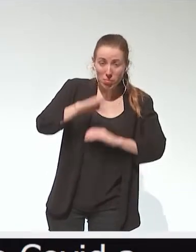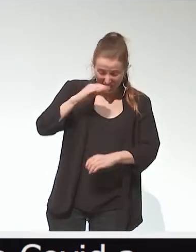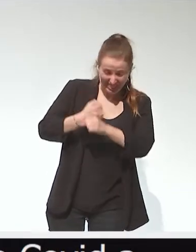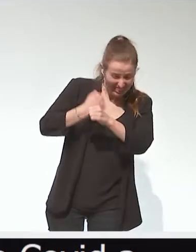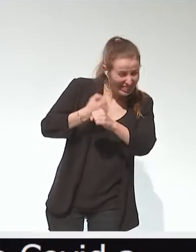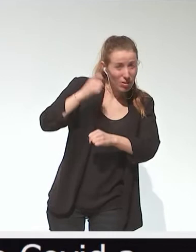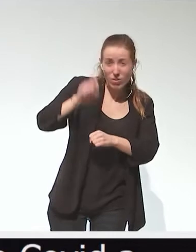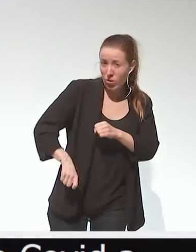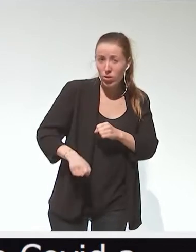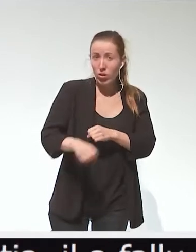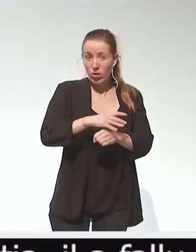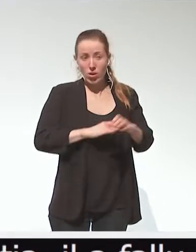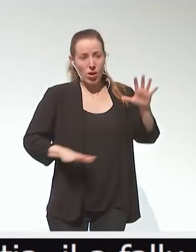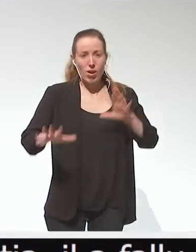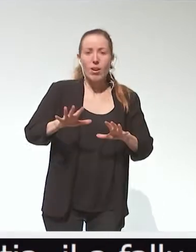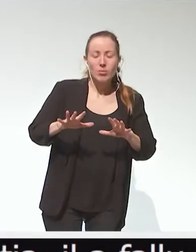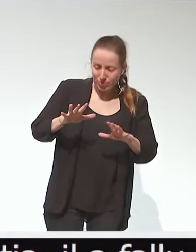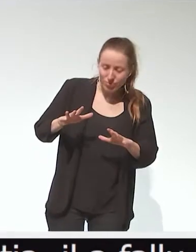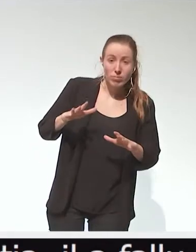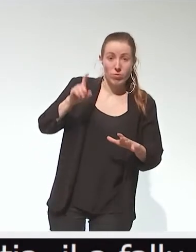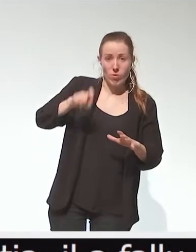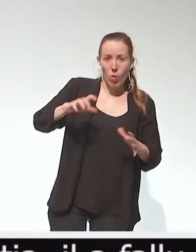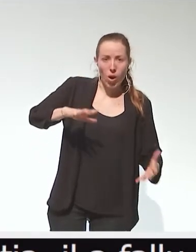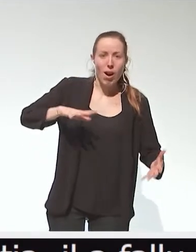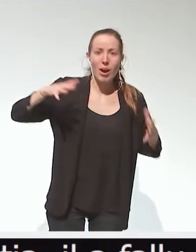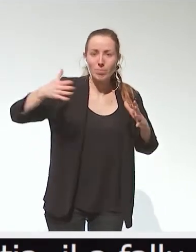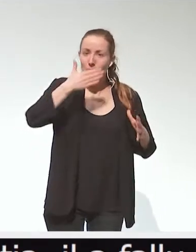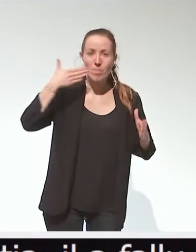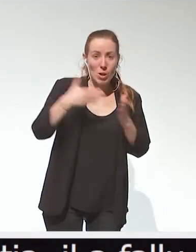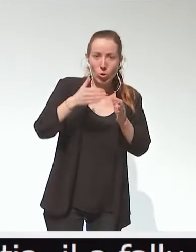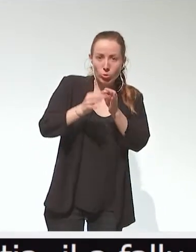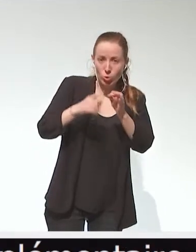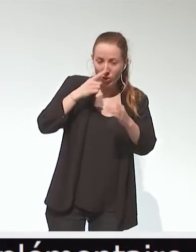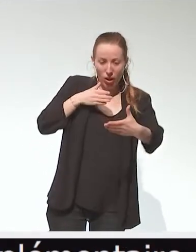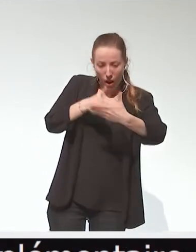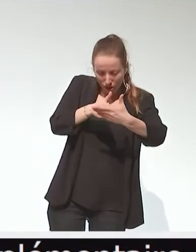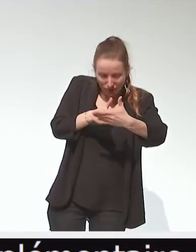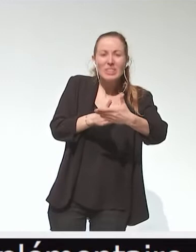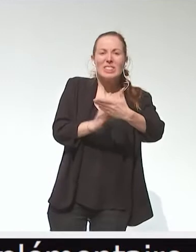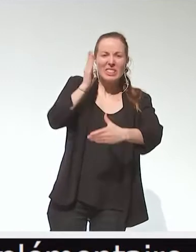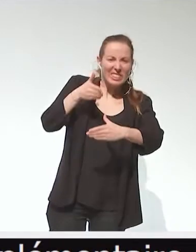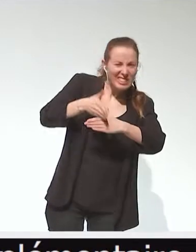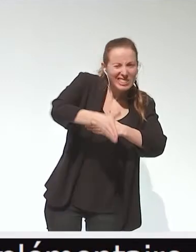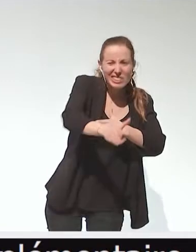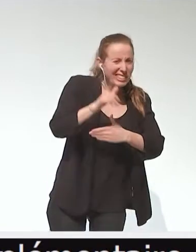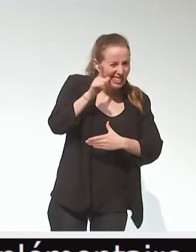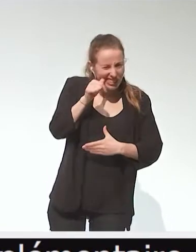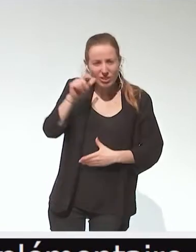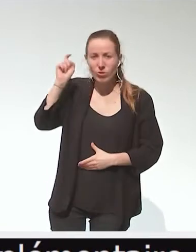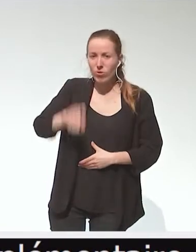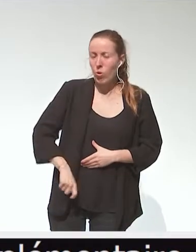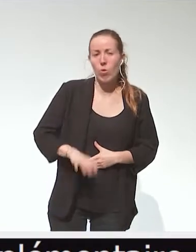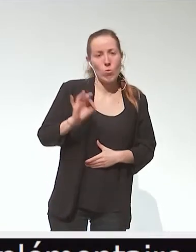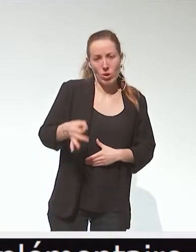of areas, just building on what my colleague here from Romania is after saying. You have to look at the individual, you have to look at